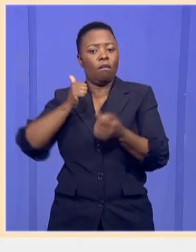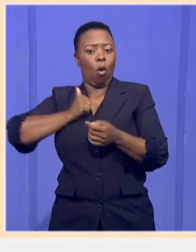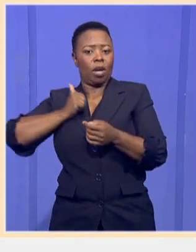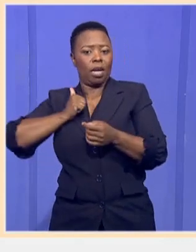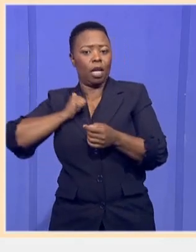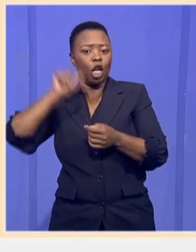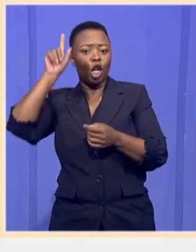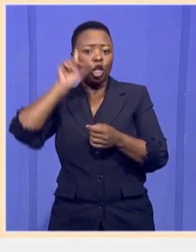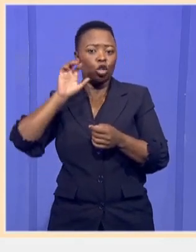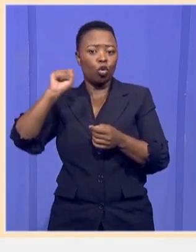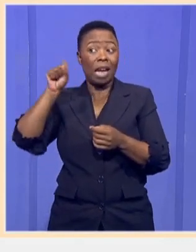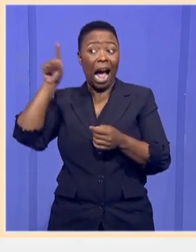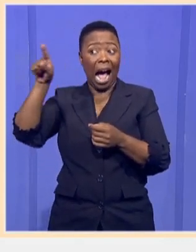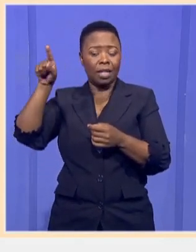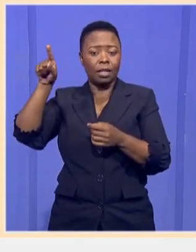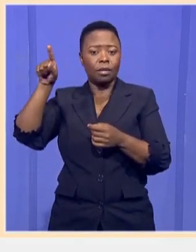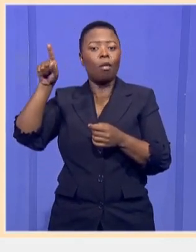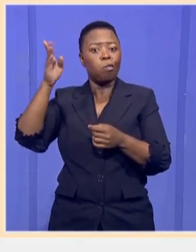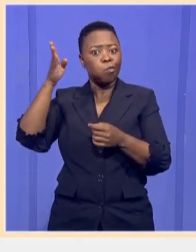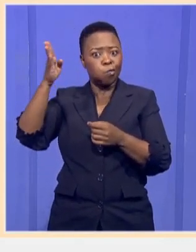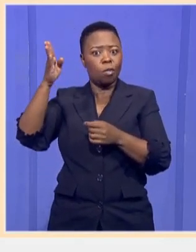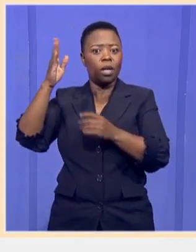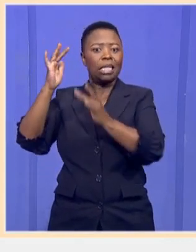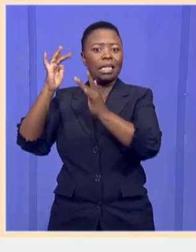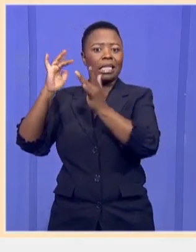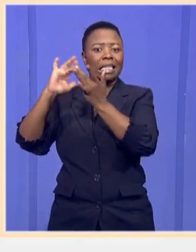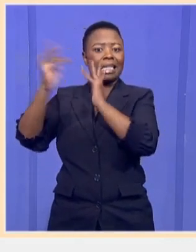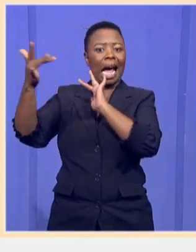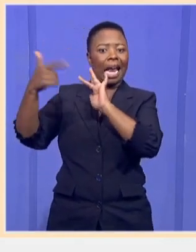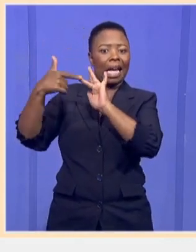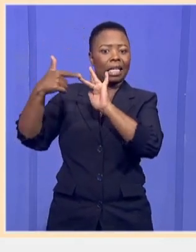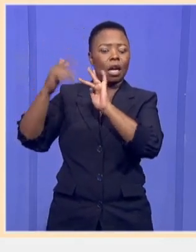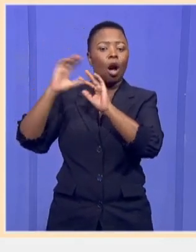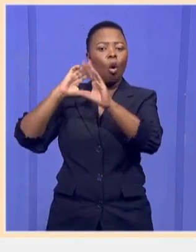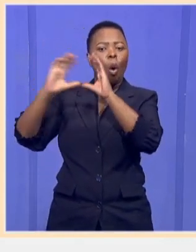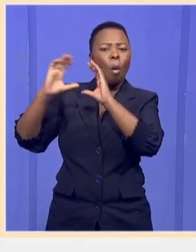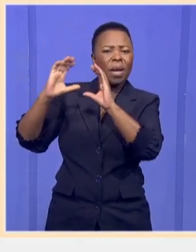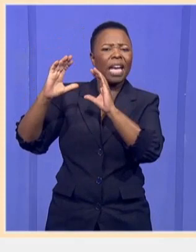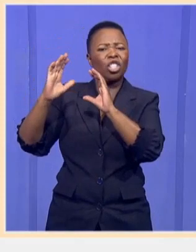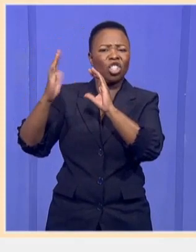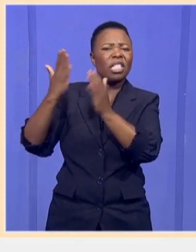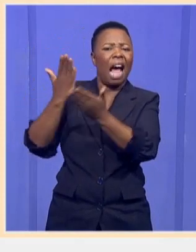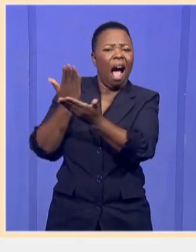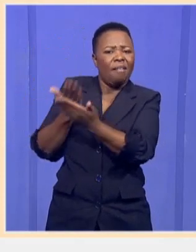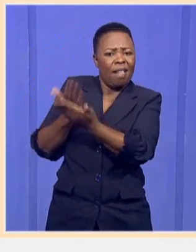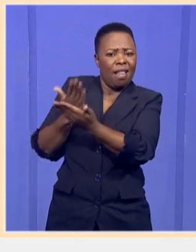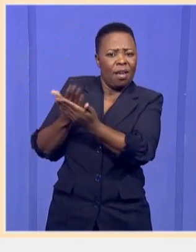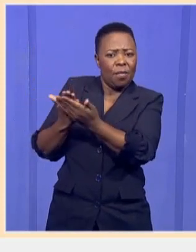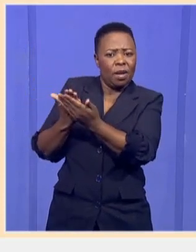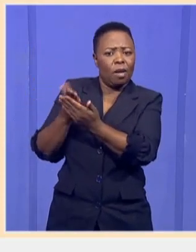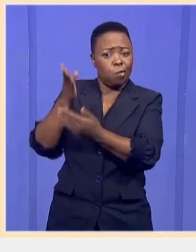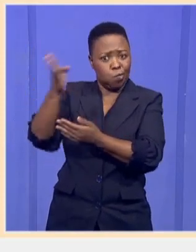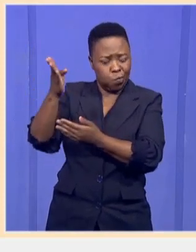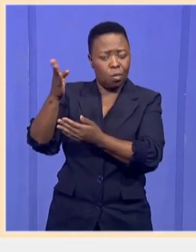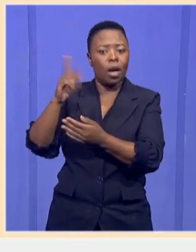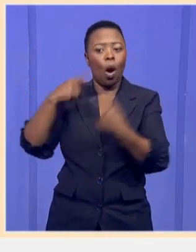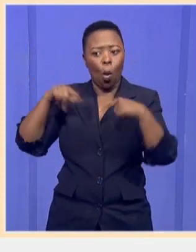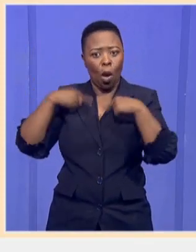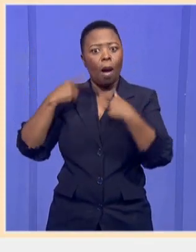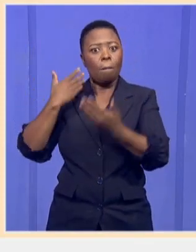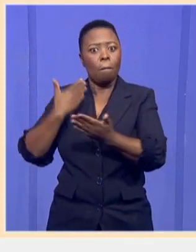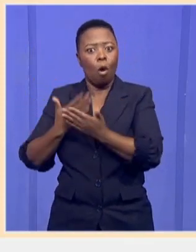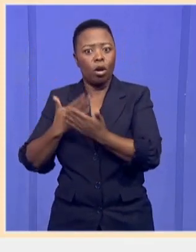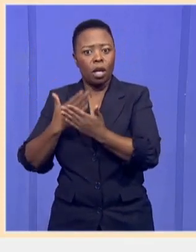have internet and some communication availability, that made it possible for us to have